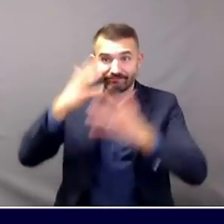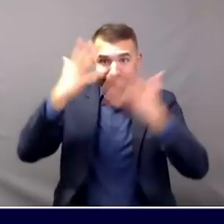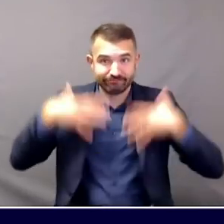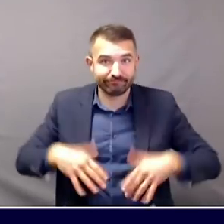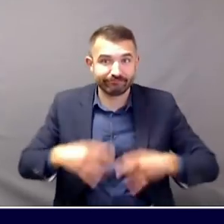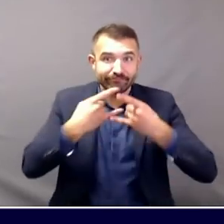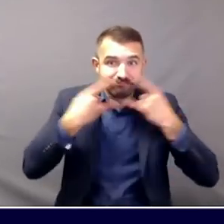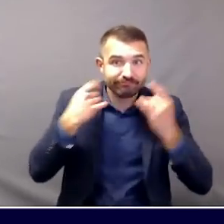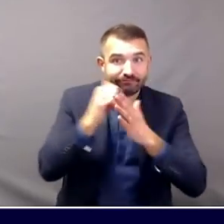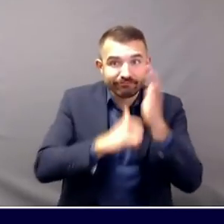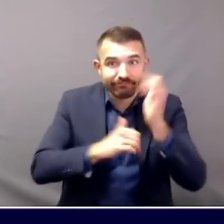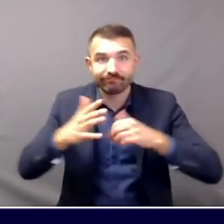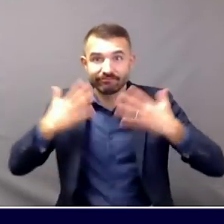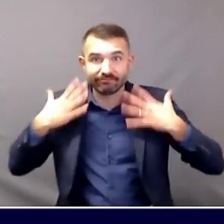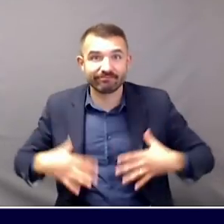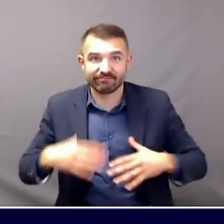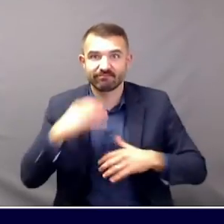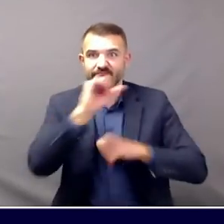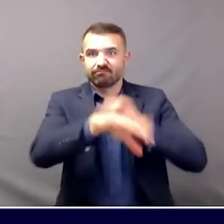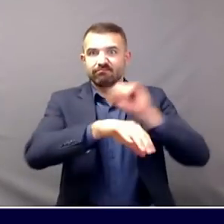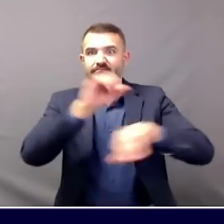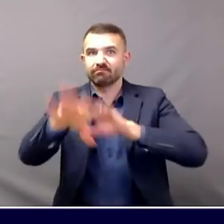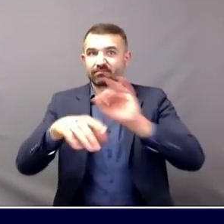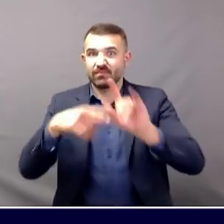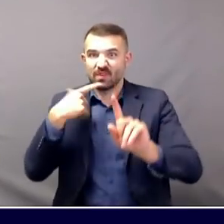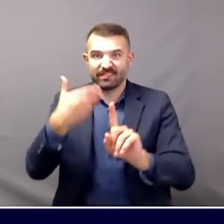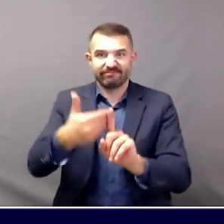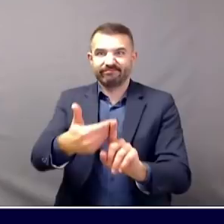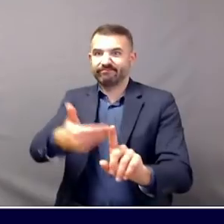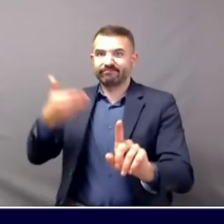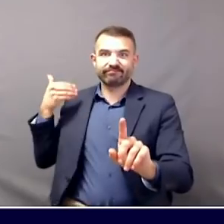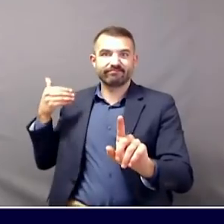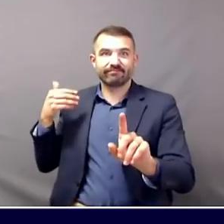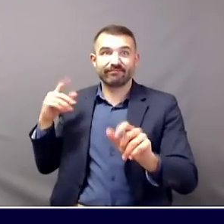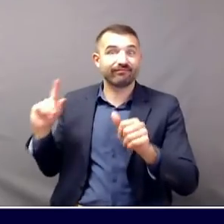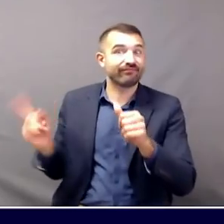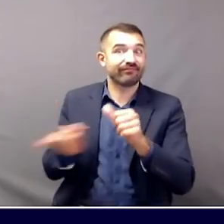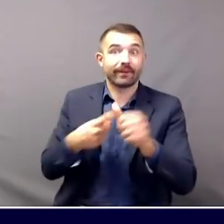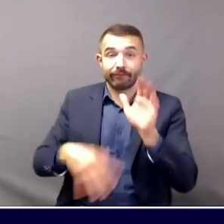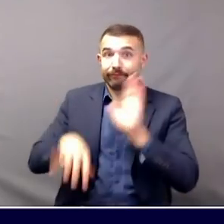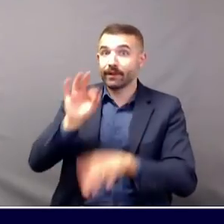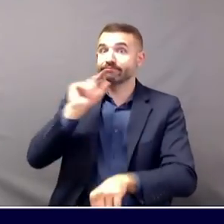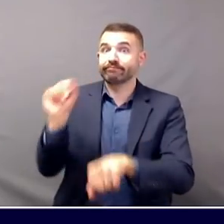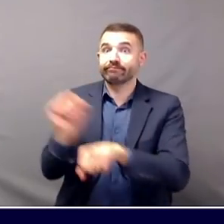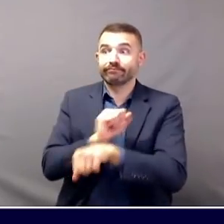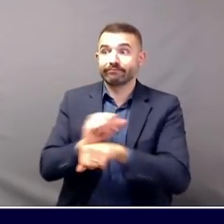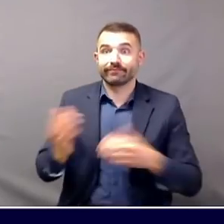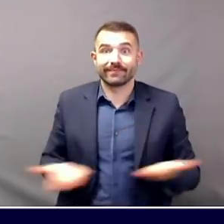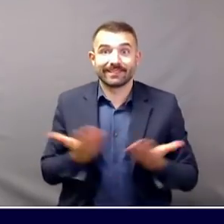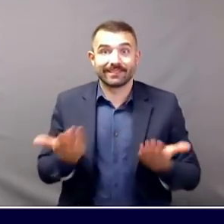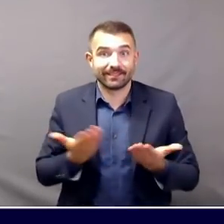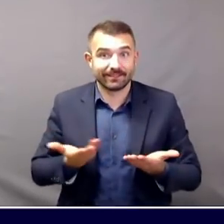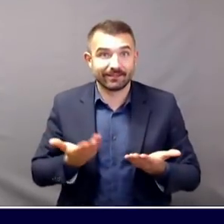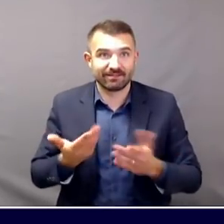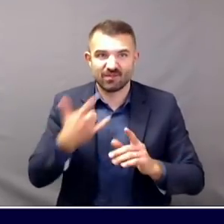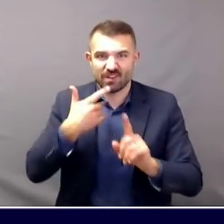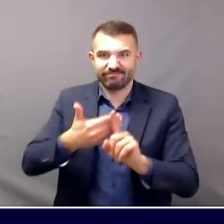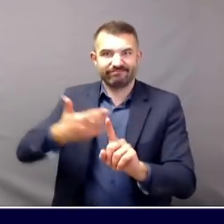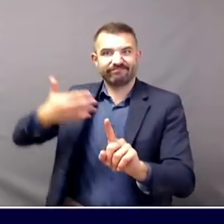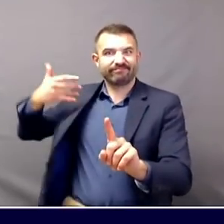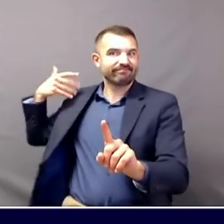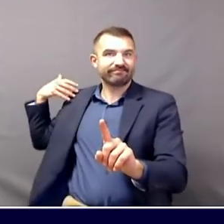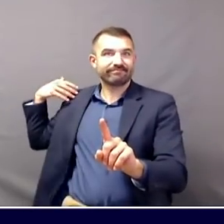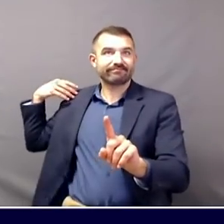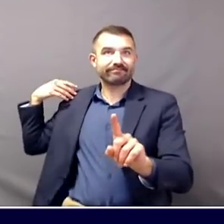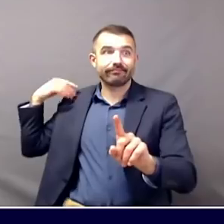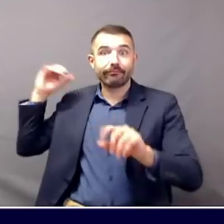institutions weeks before we had even our first case of COVID-19 in the state. And even though I don't talk about PPE